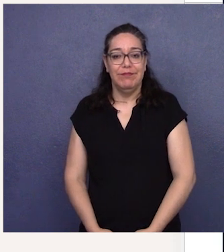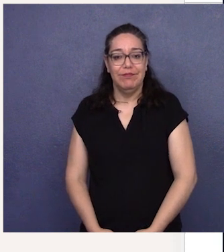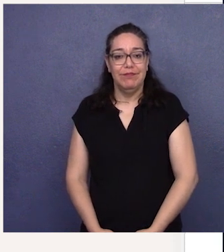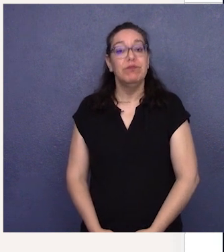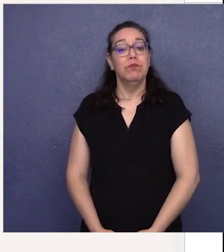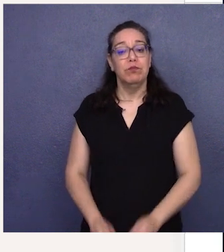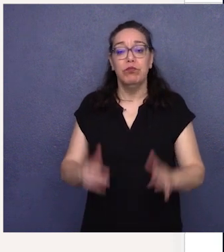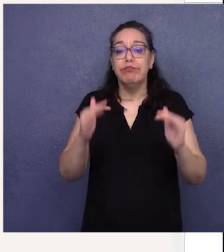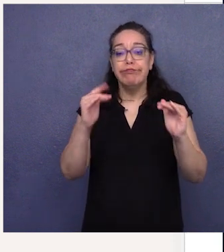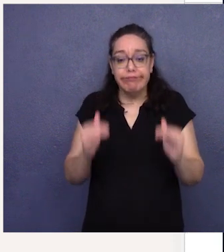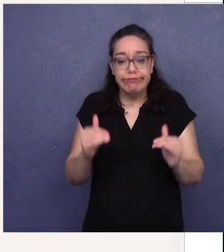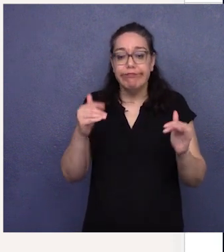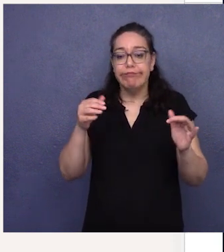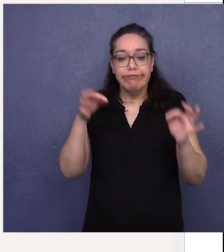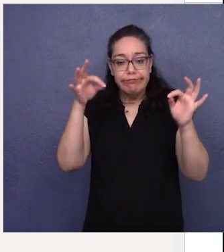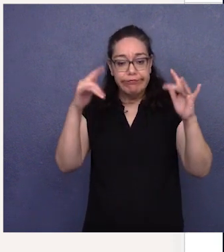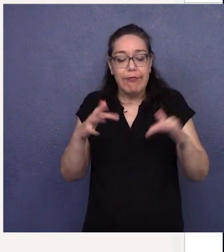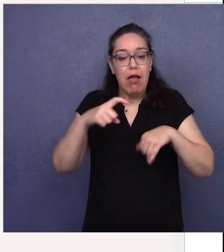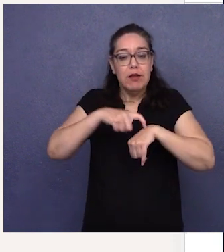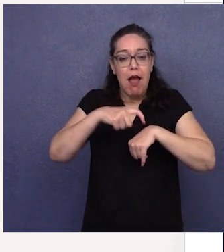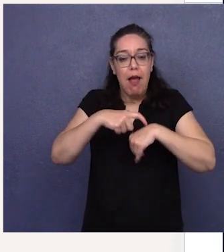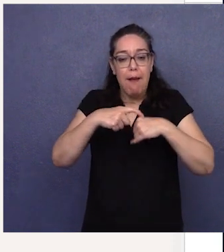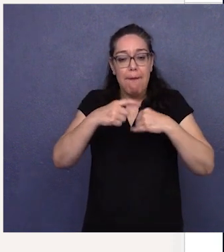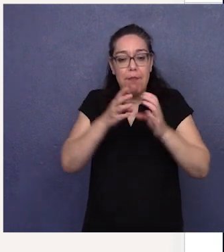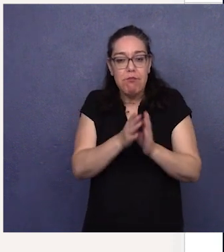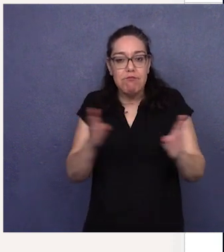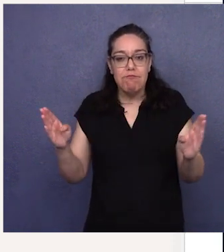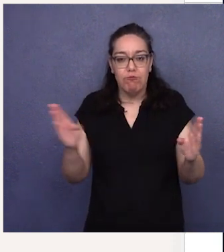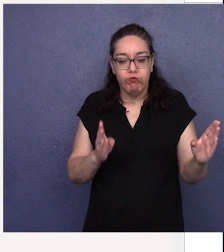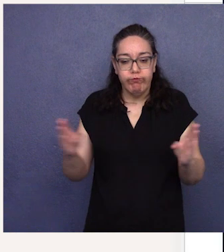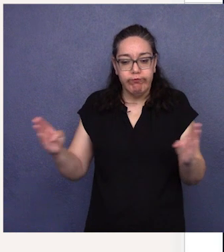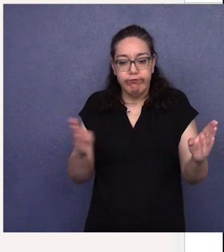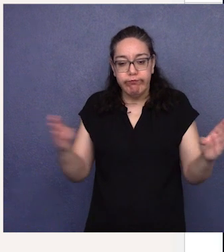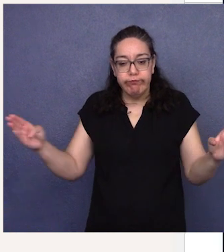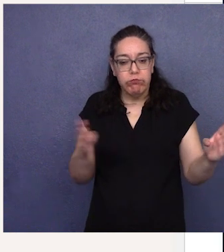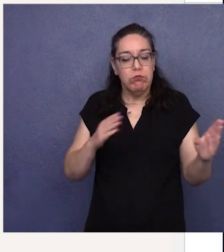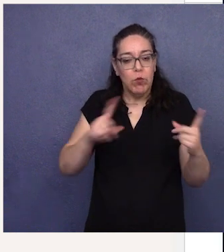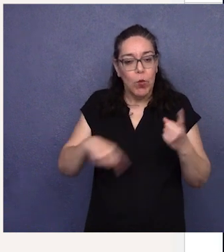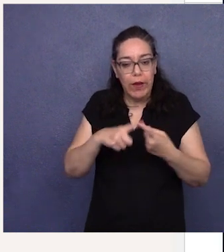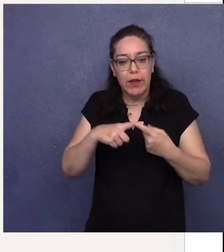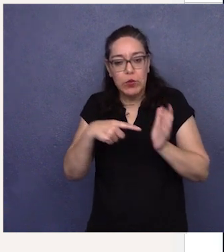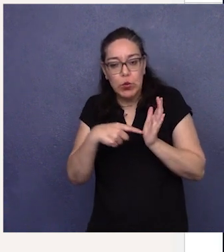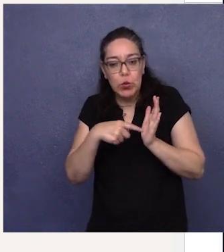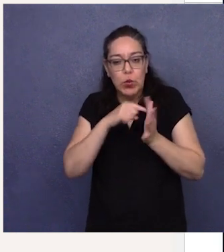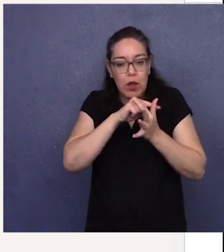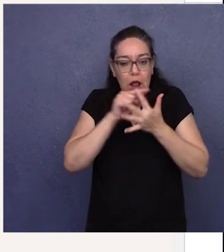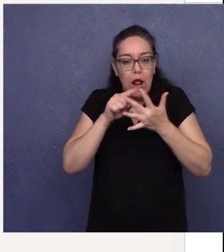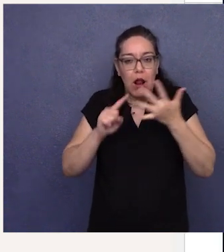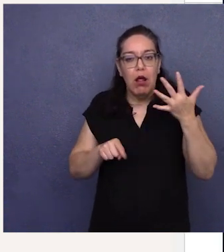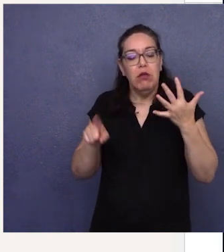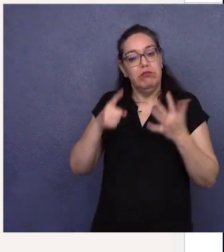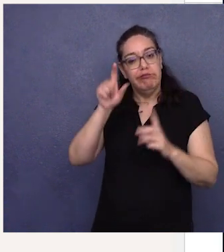Okay, and then timeline. So this is just, you know, something for all of you to keep in mind, that